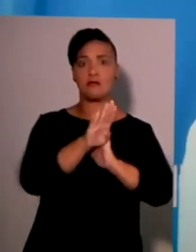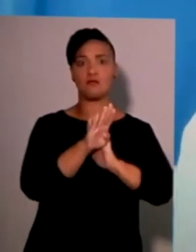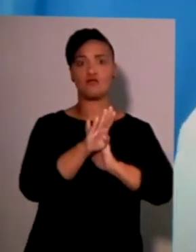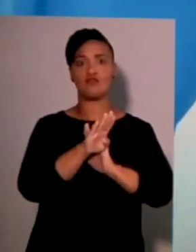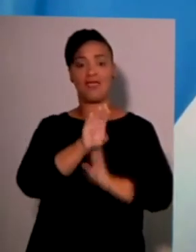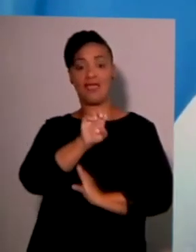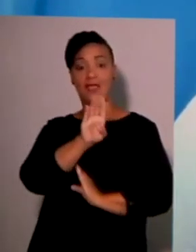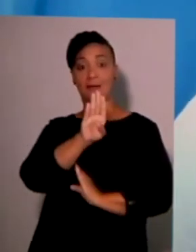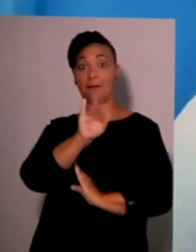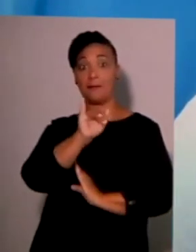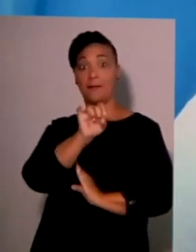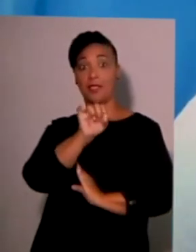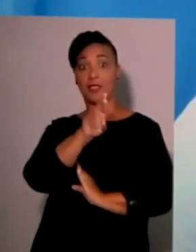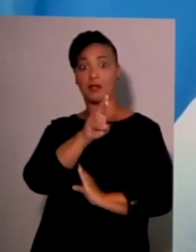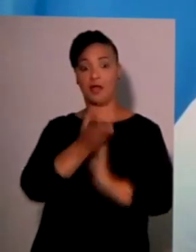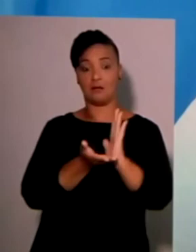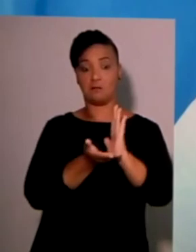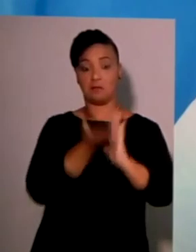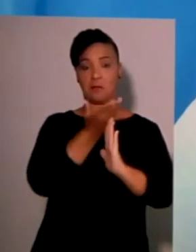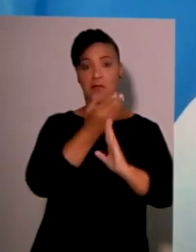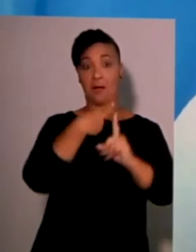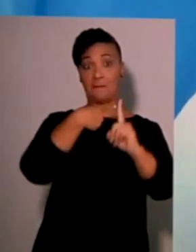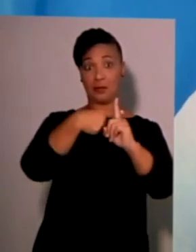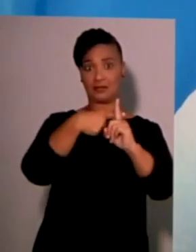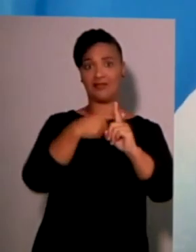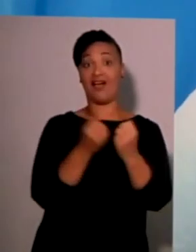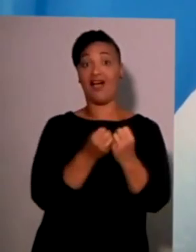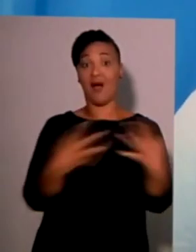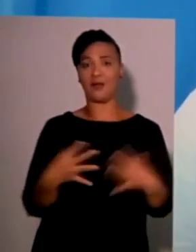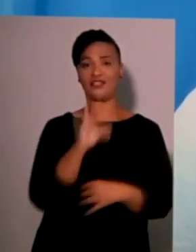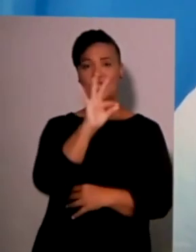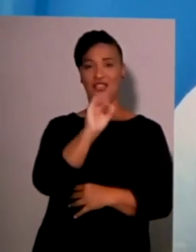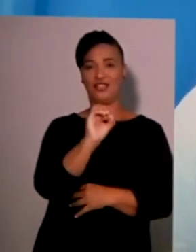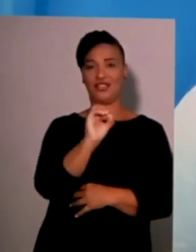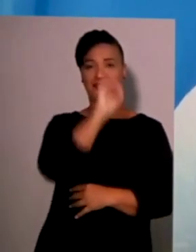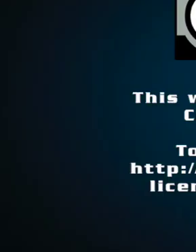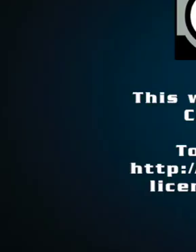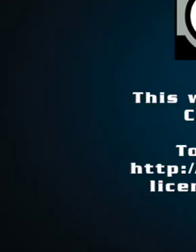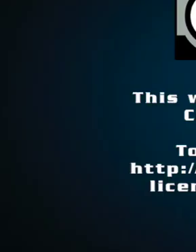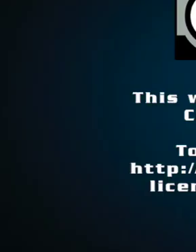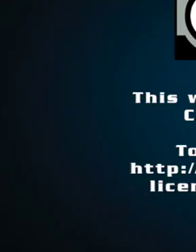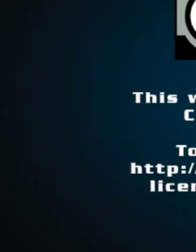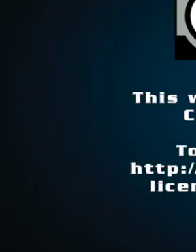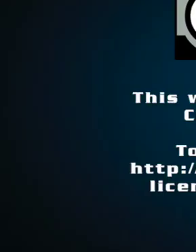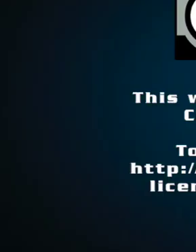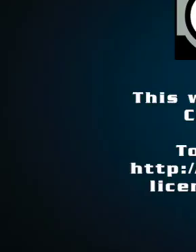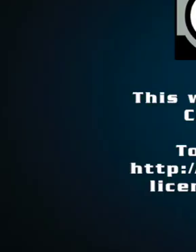margin to about 30% in the period under review.